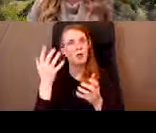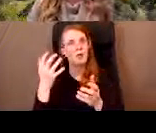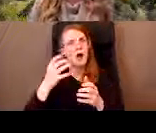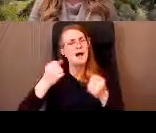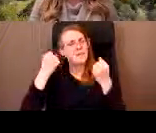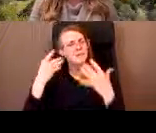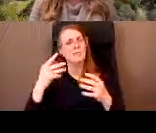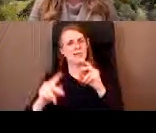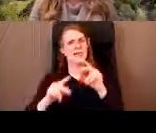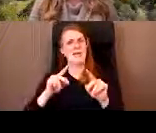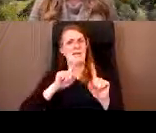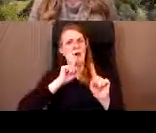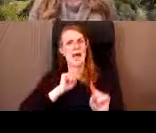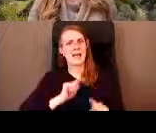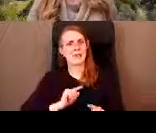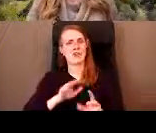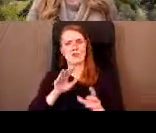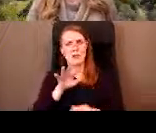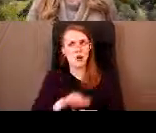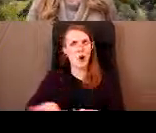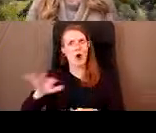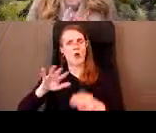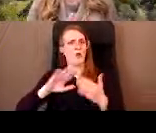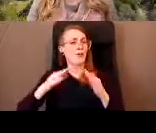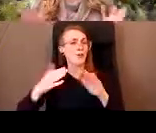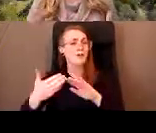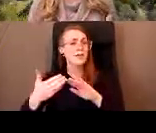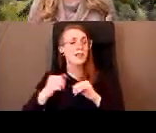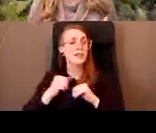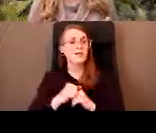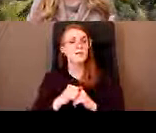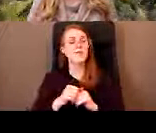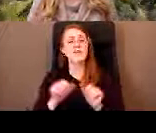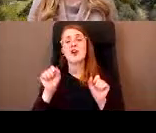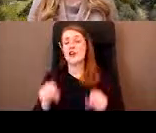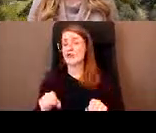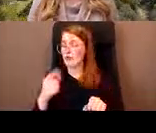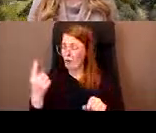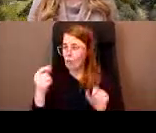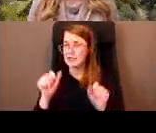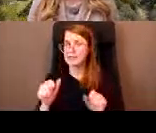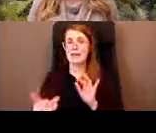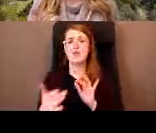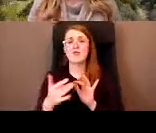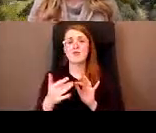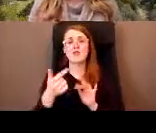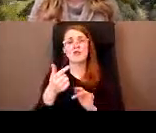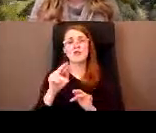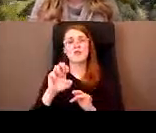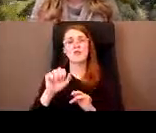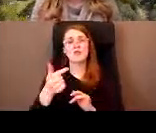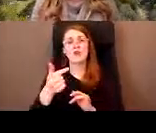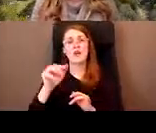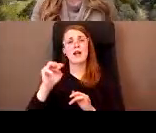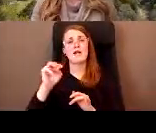this in all areas of the city. You can always reach out to Greg Montez, who's on this call